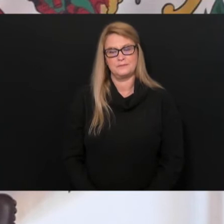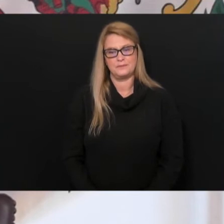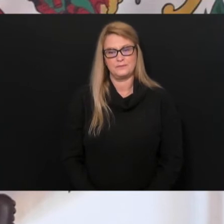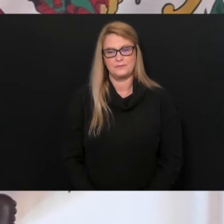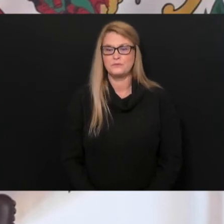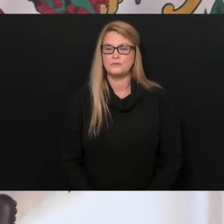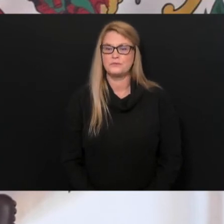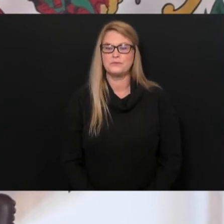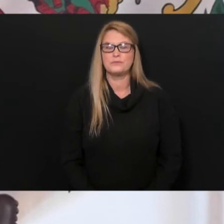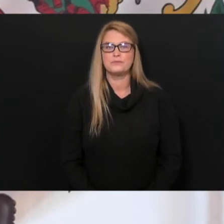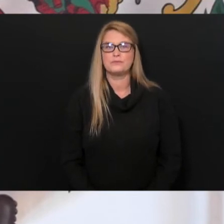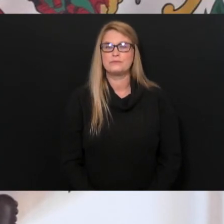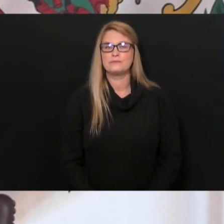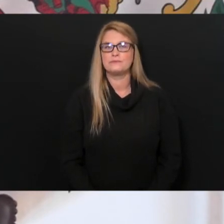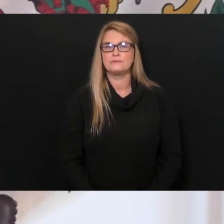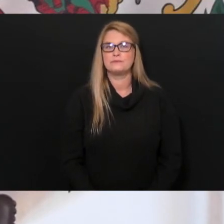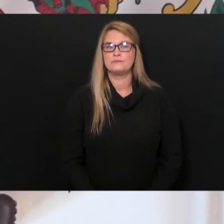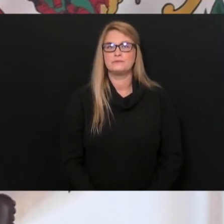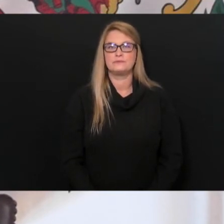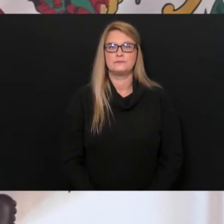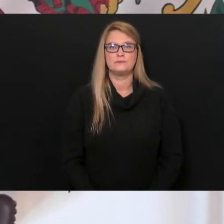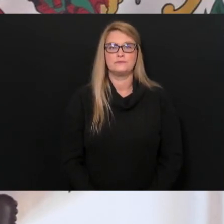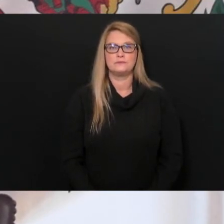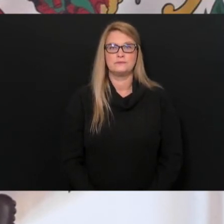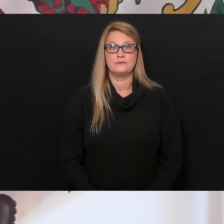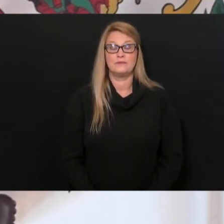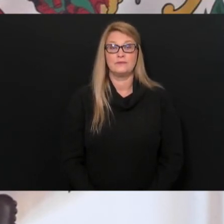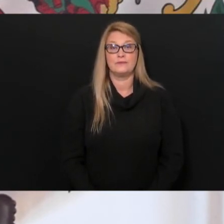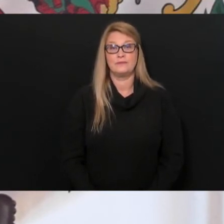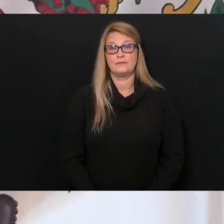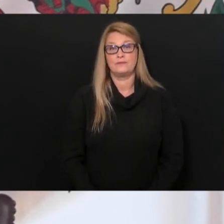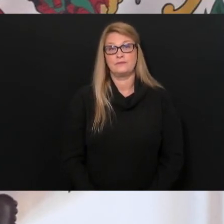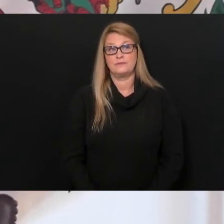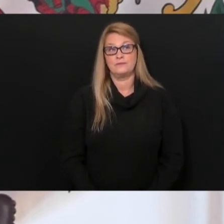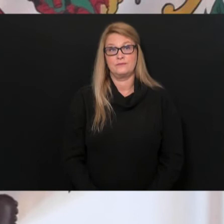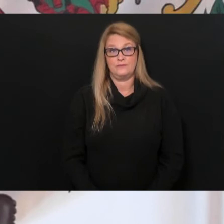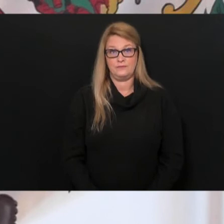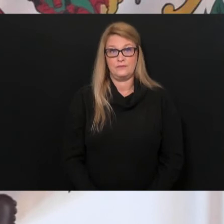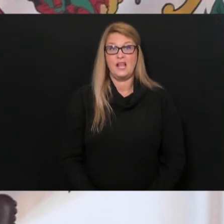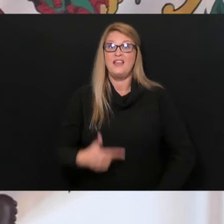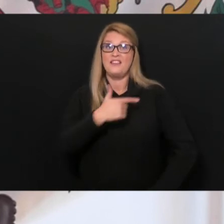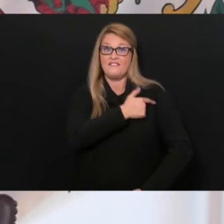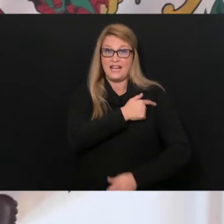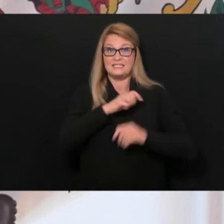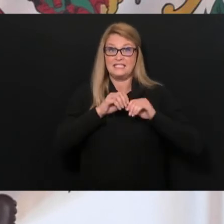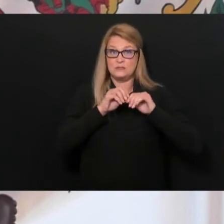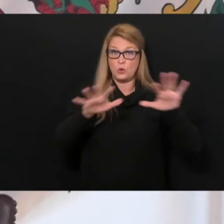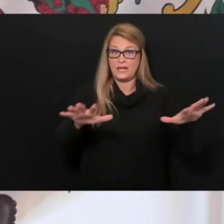Now, as far as our vaccines that are going out to our K through 12